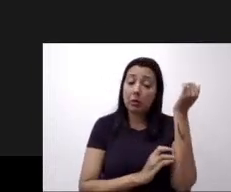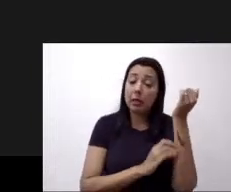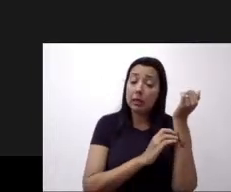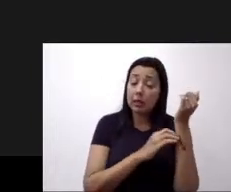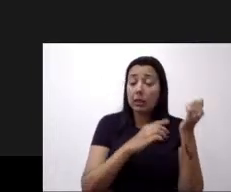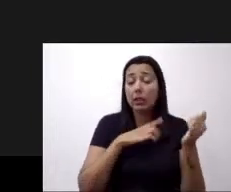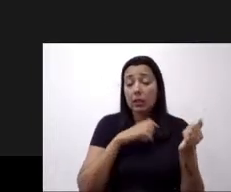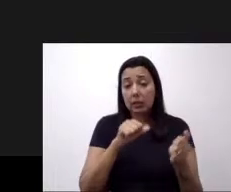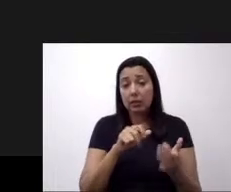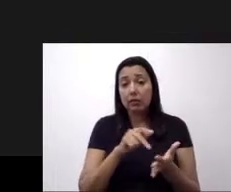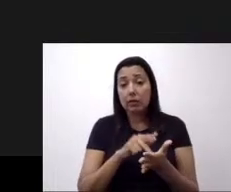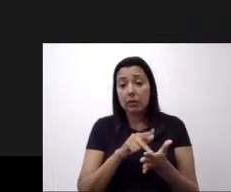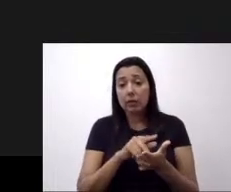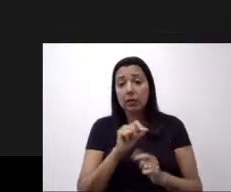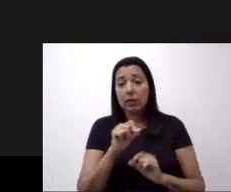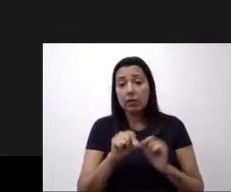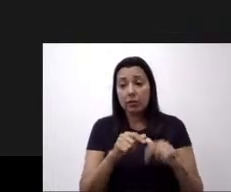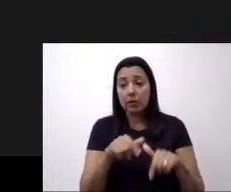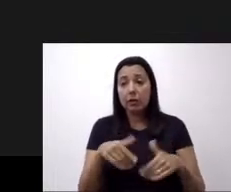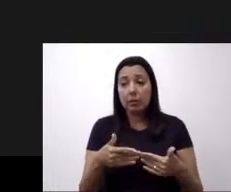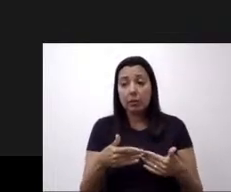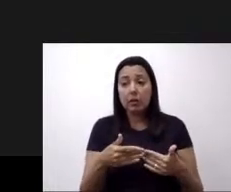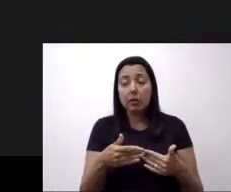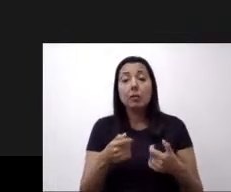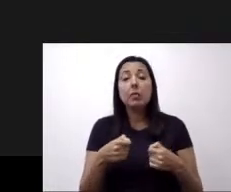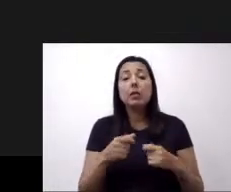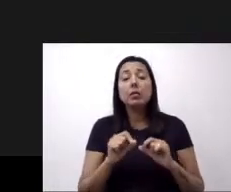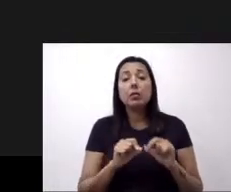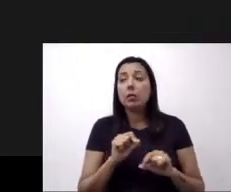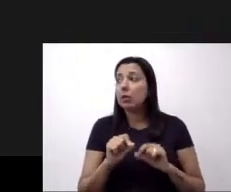resources and thus remains fragile.